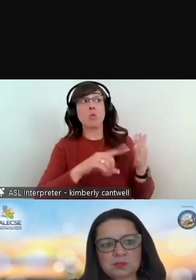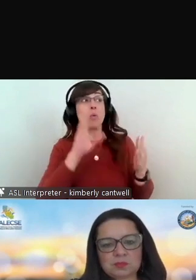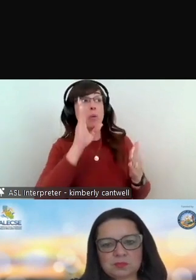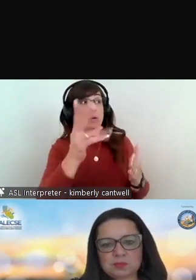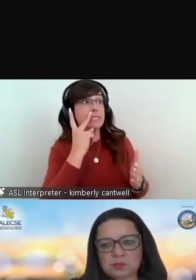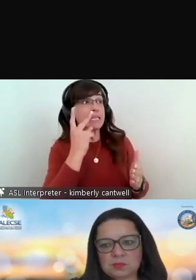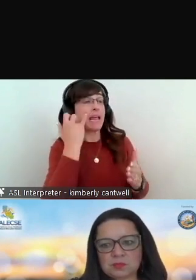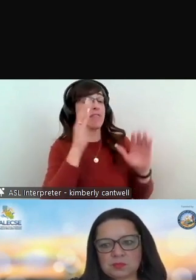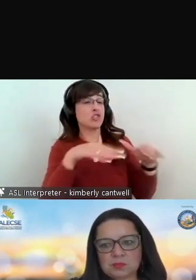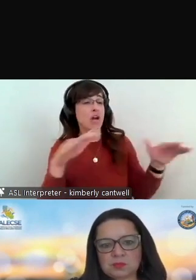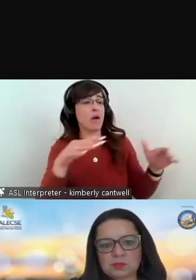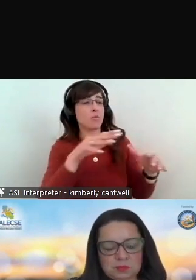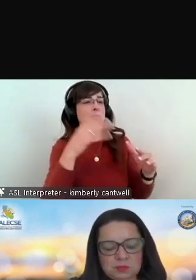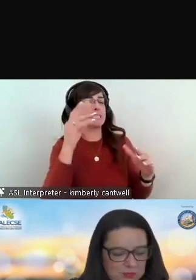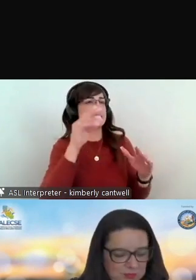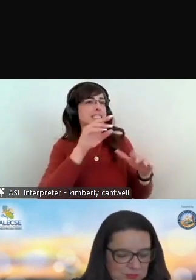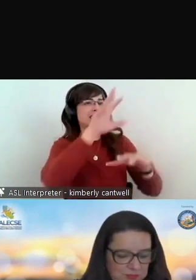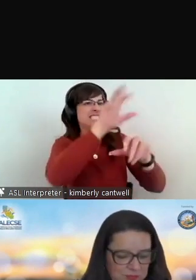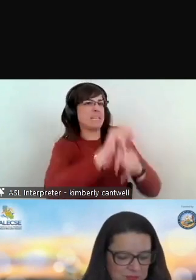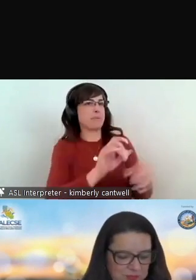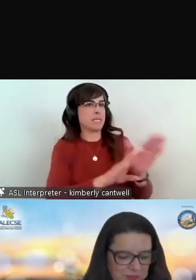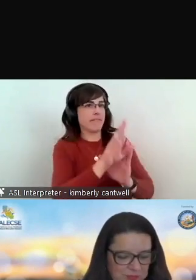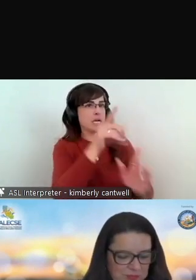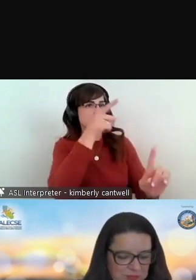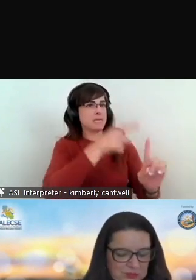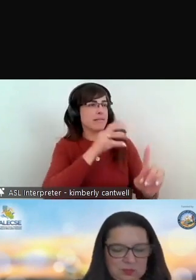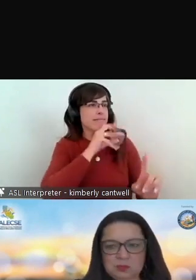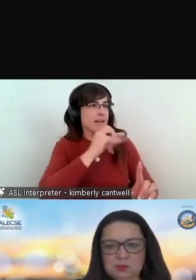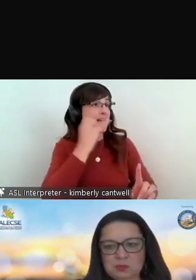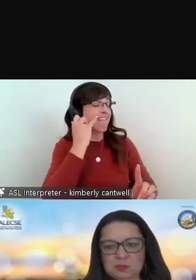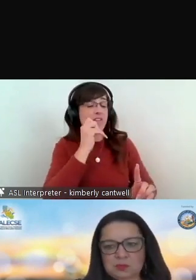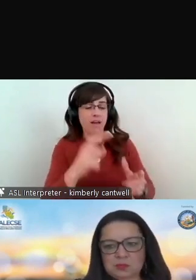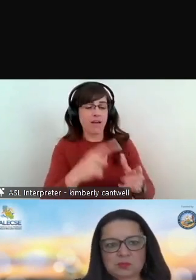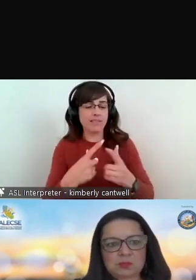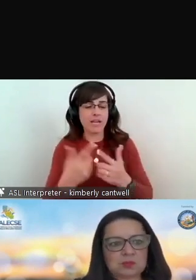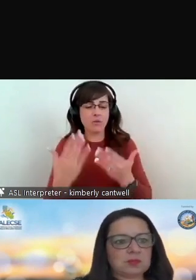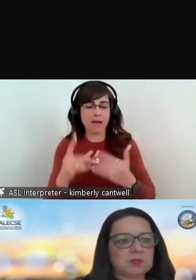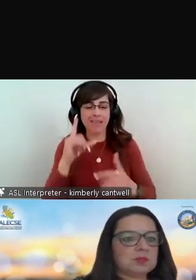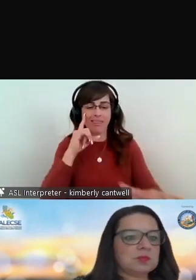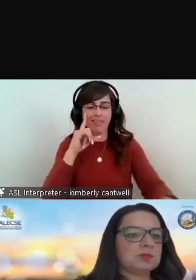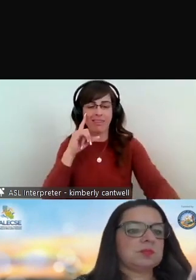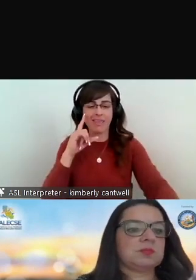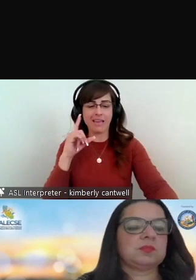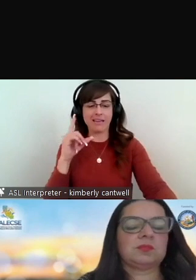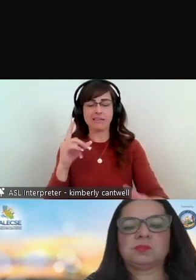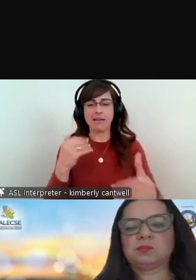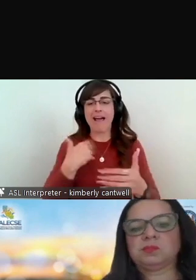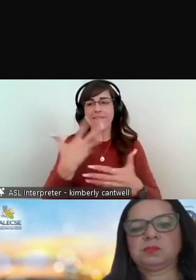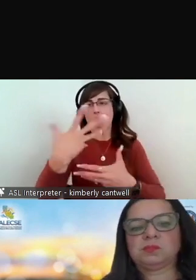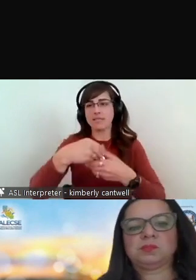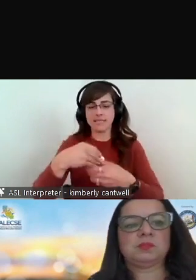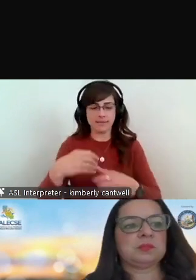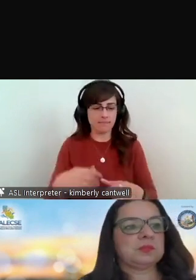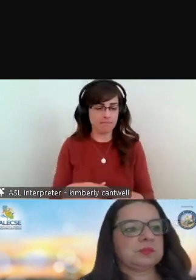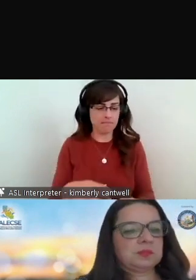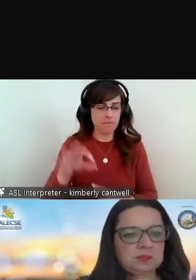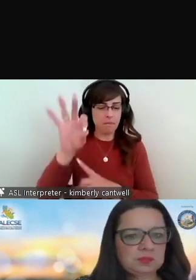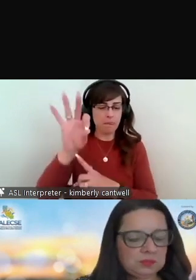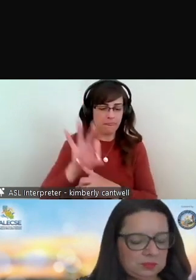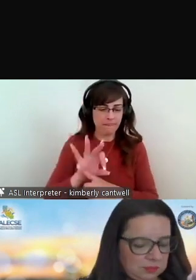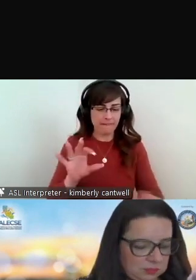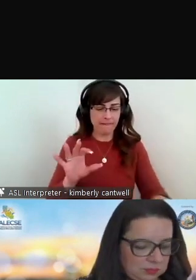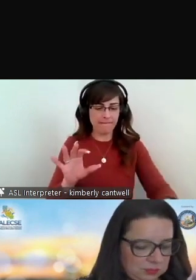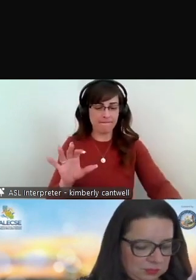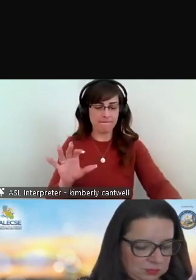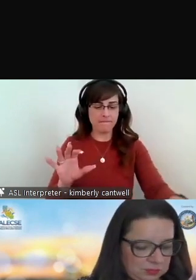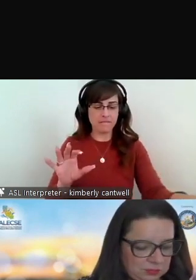if the child were typically developing by a certain age. And if we don't, we might think that they have autism. So 9 months, there's